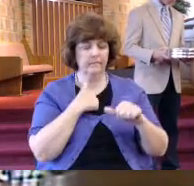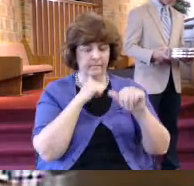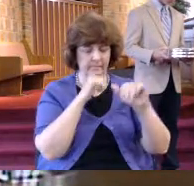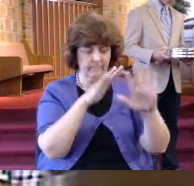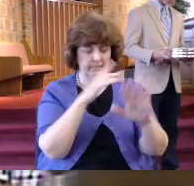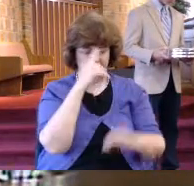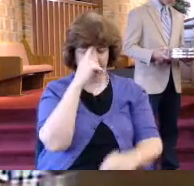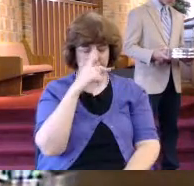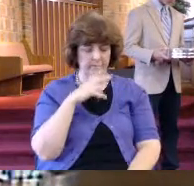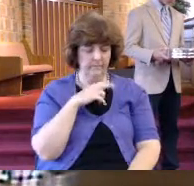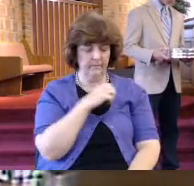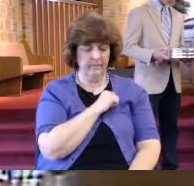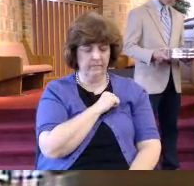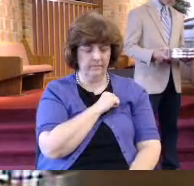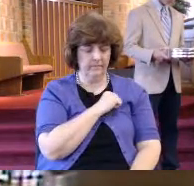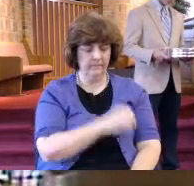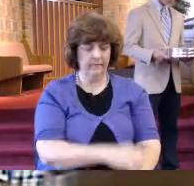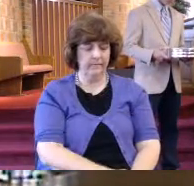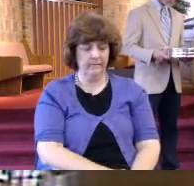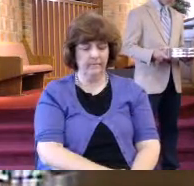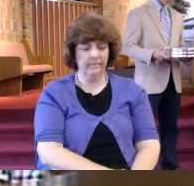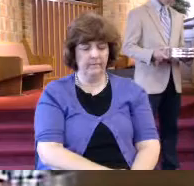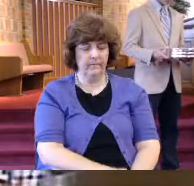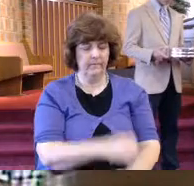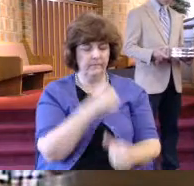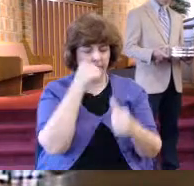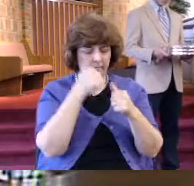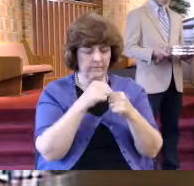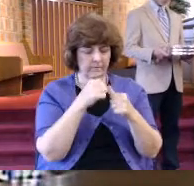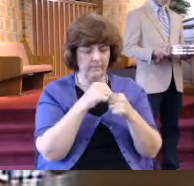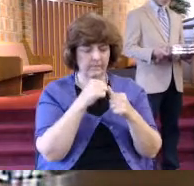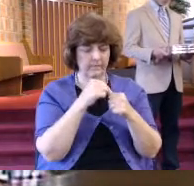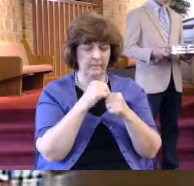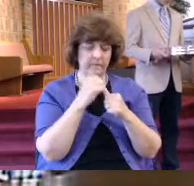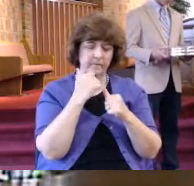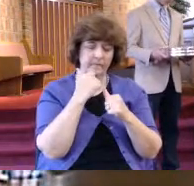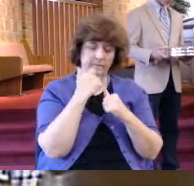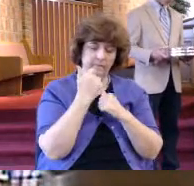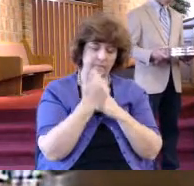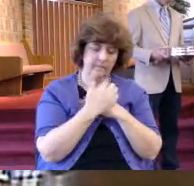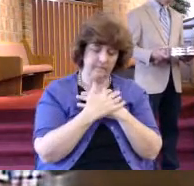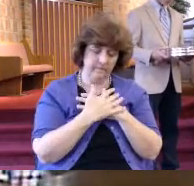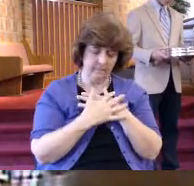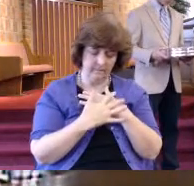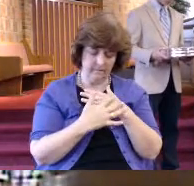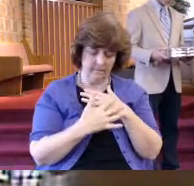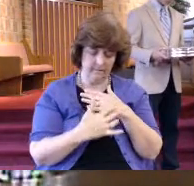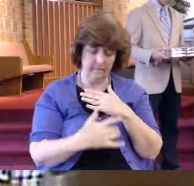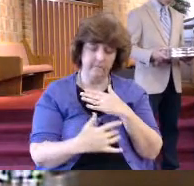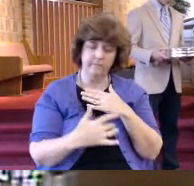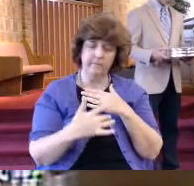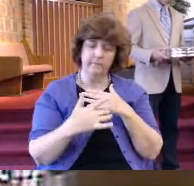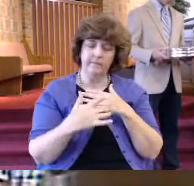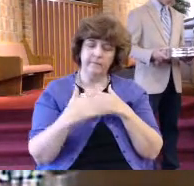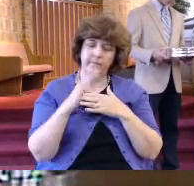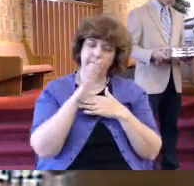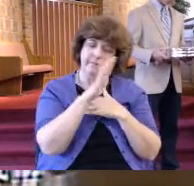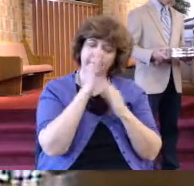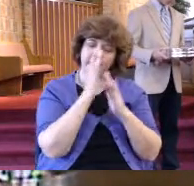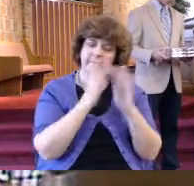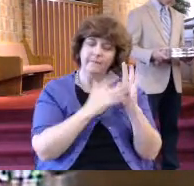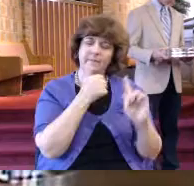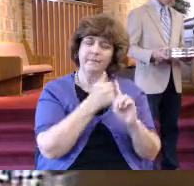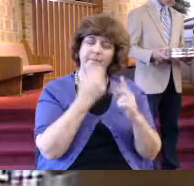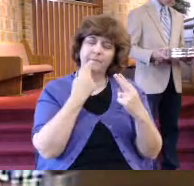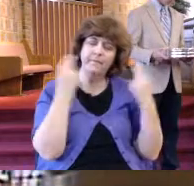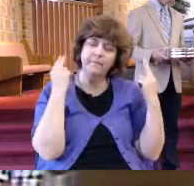behalf. And remember the blood that was shed by our Savior, the innocent blood was shed. We take